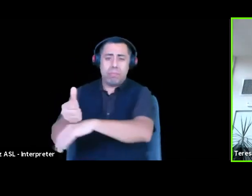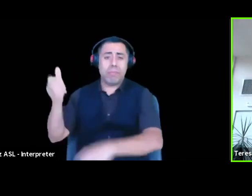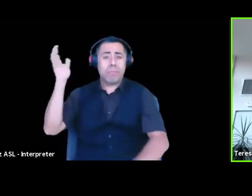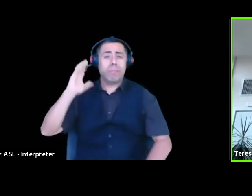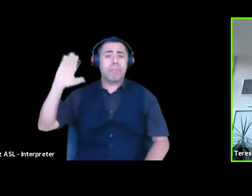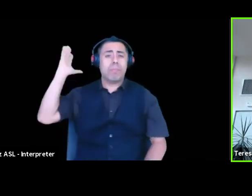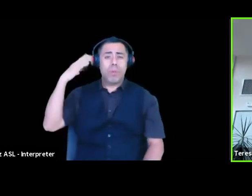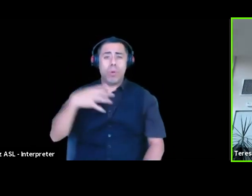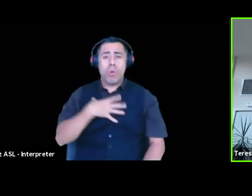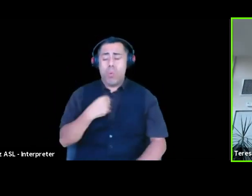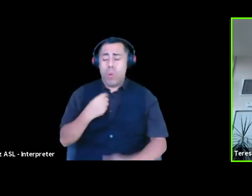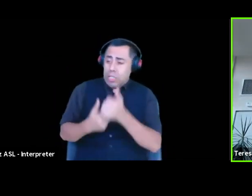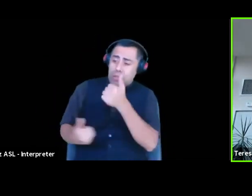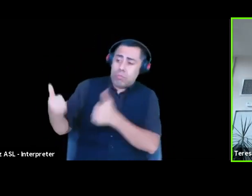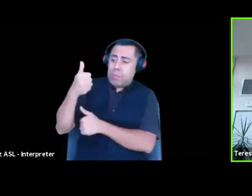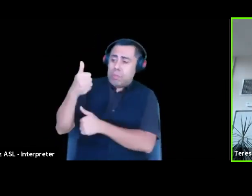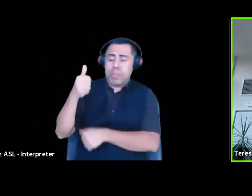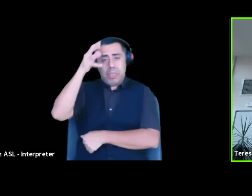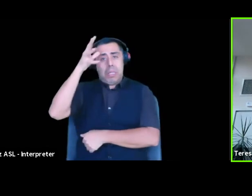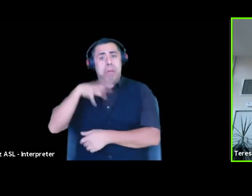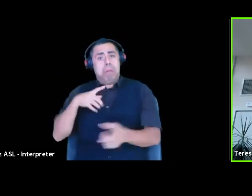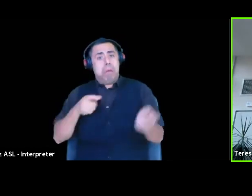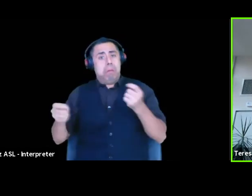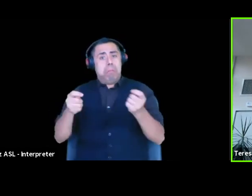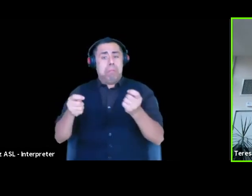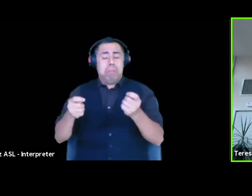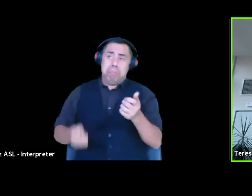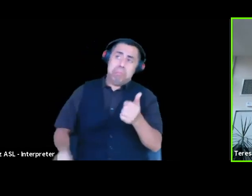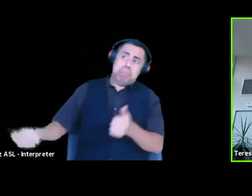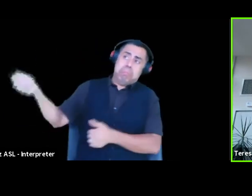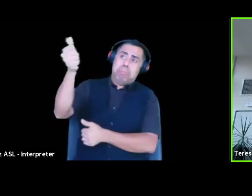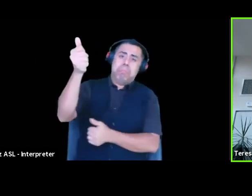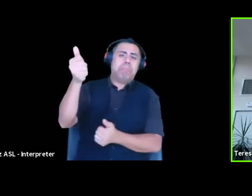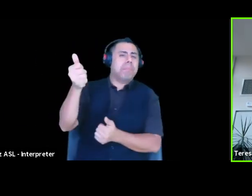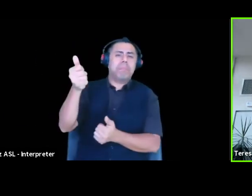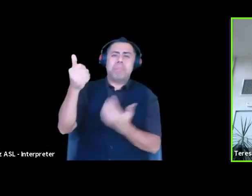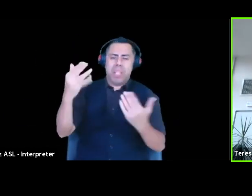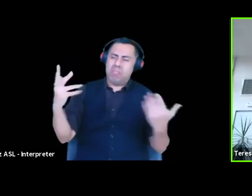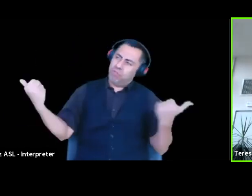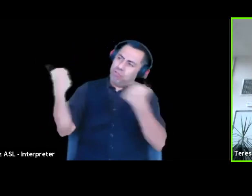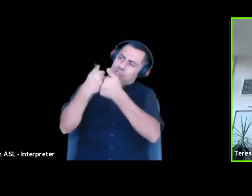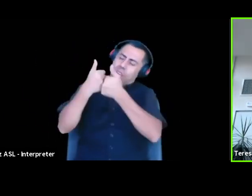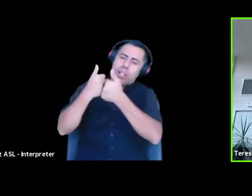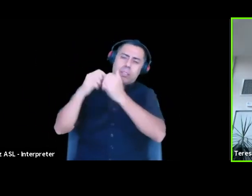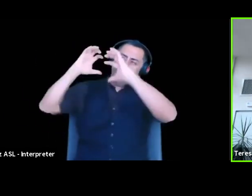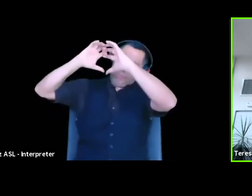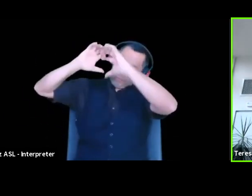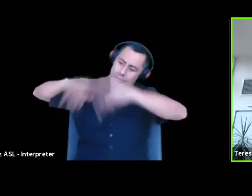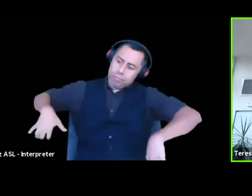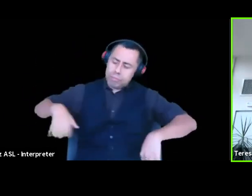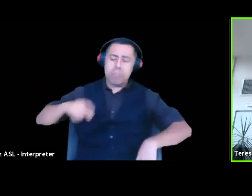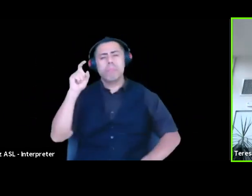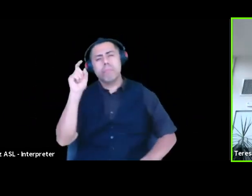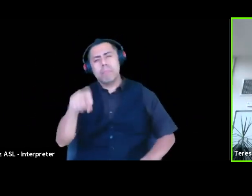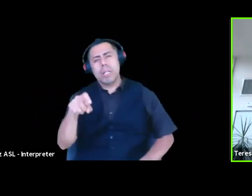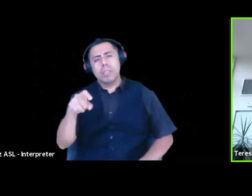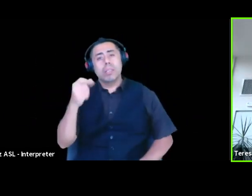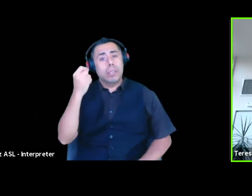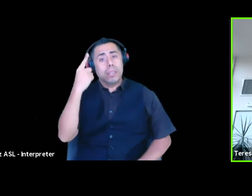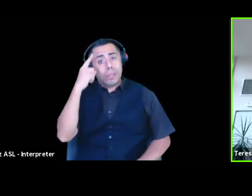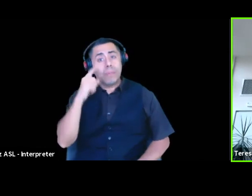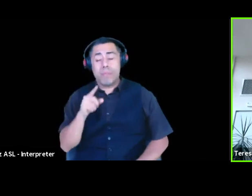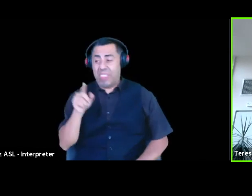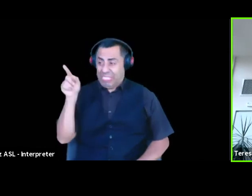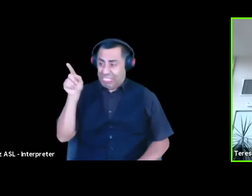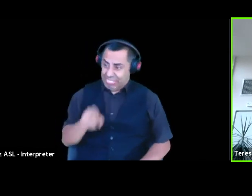they are being newly challenged and must be dismantled. While that work has been going on for long before this moment and